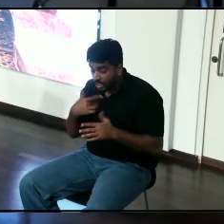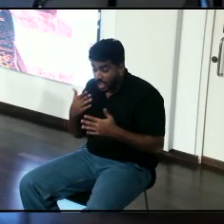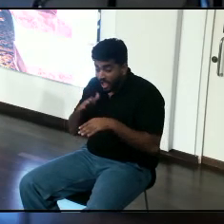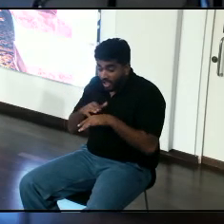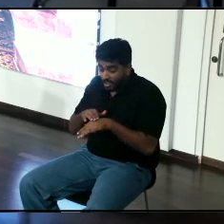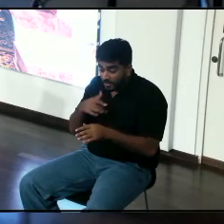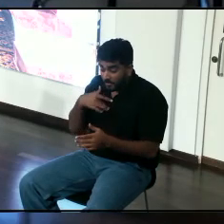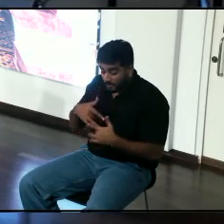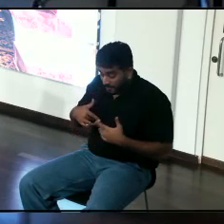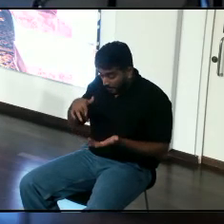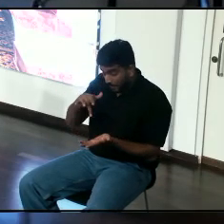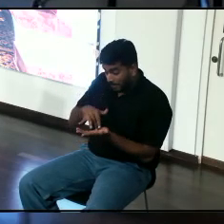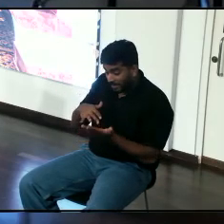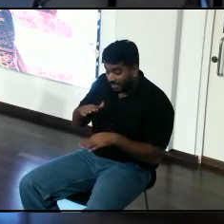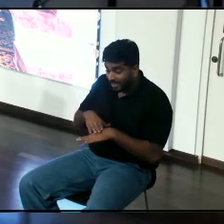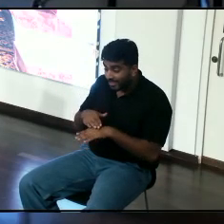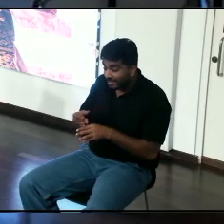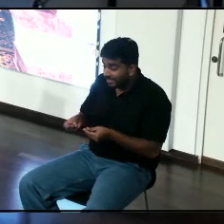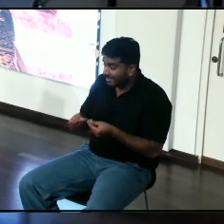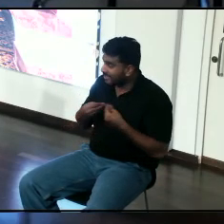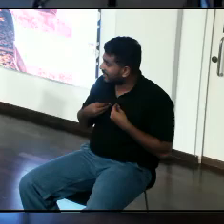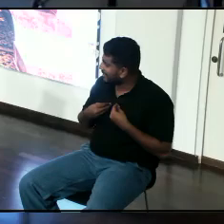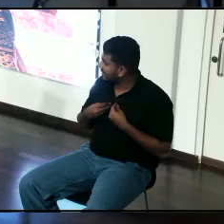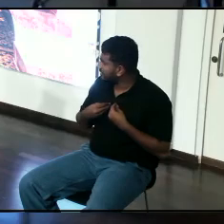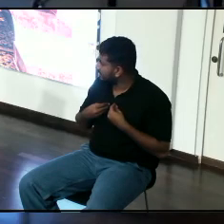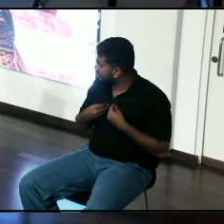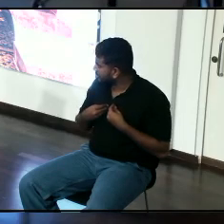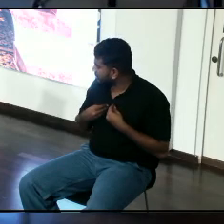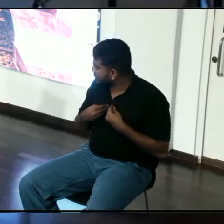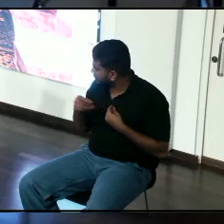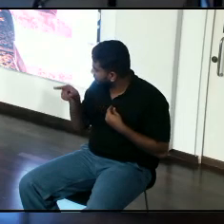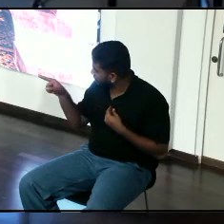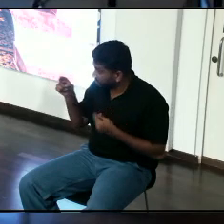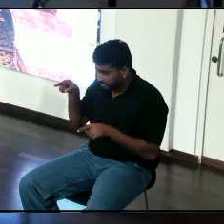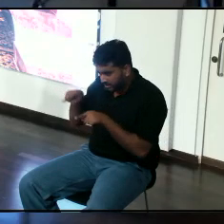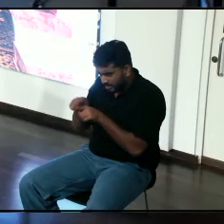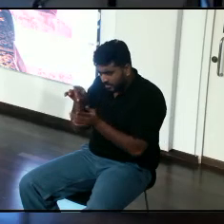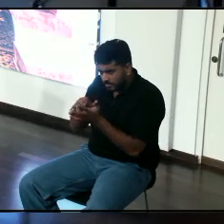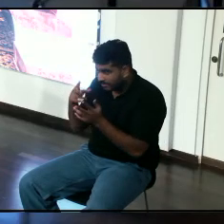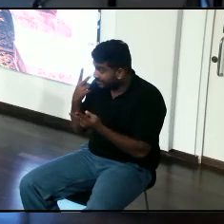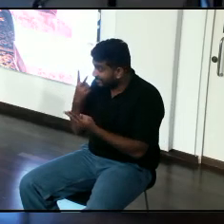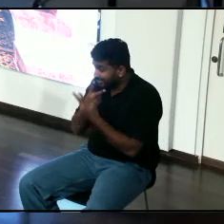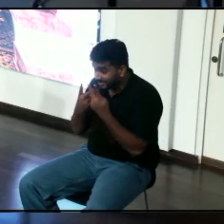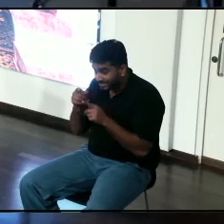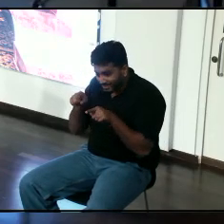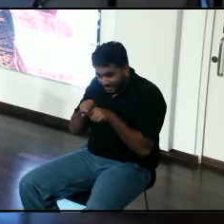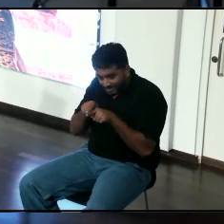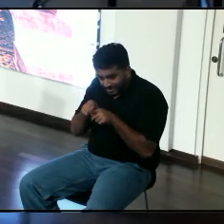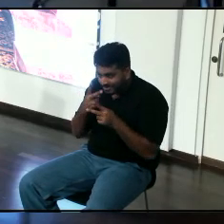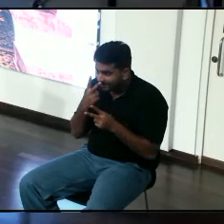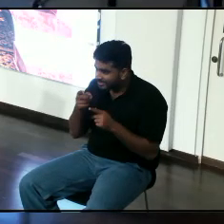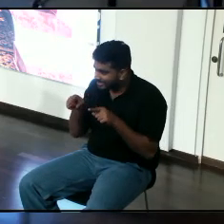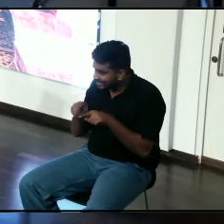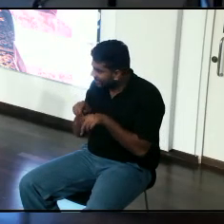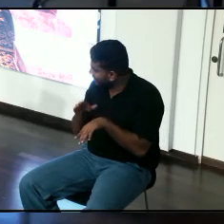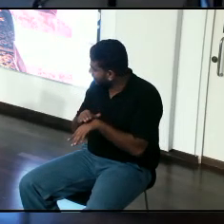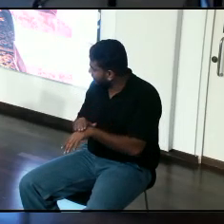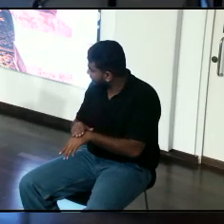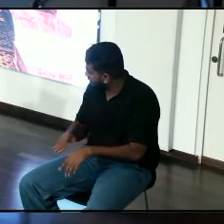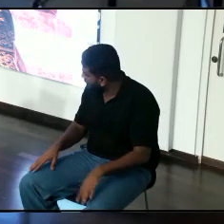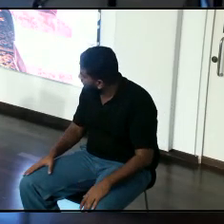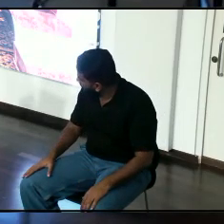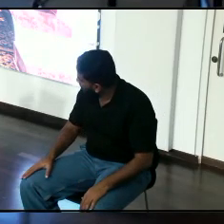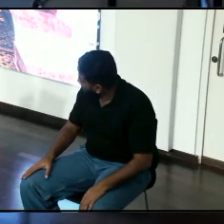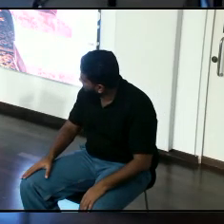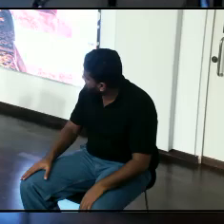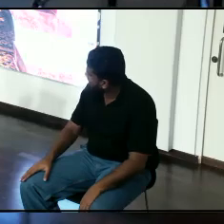to a place. Do you find the same, Robert, in the places you have visited, or? Totally,